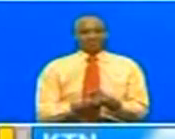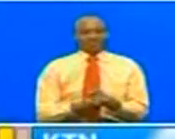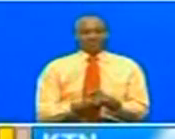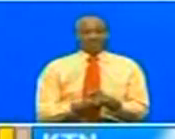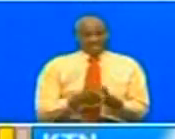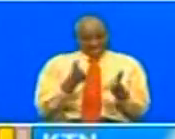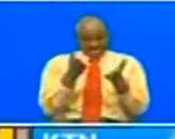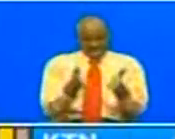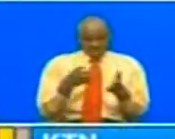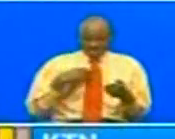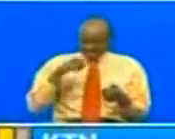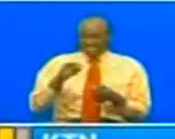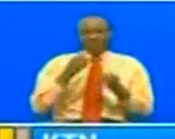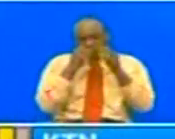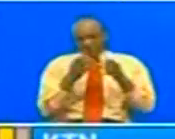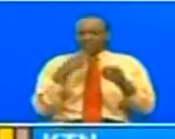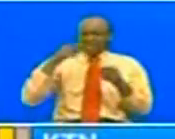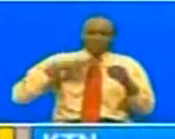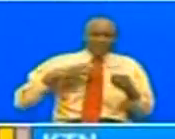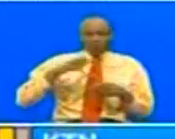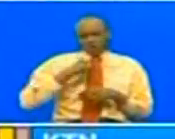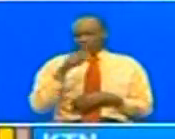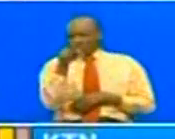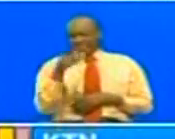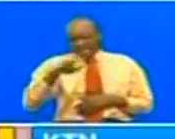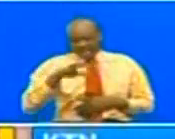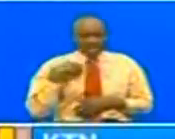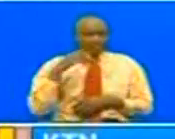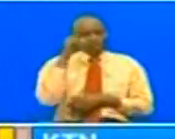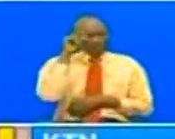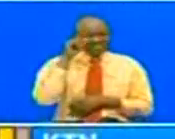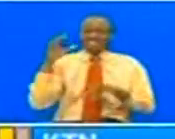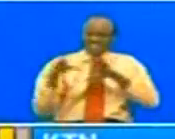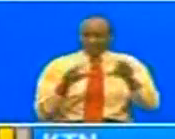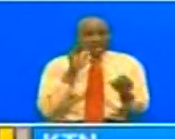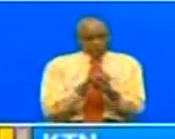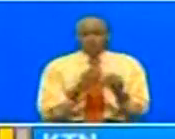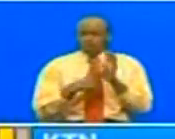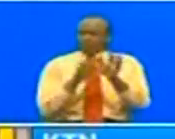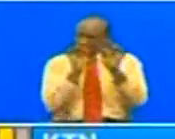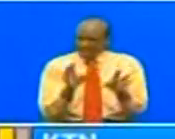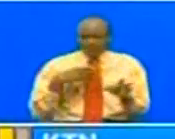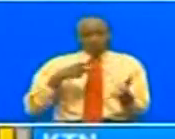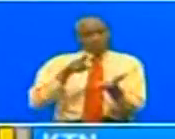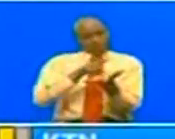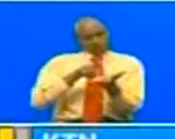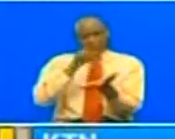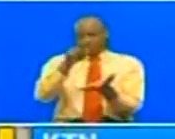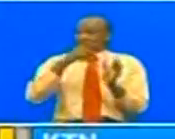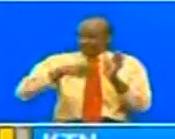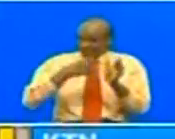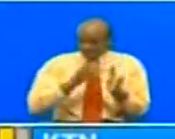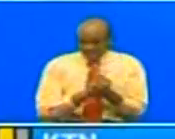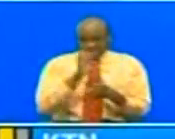Allan Namu, which detailed the suffering of residents of Owino Uhuru slums in Mombasa due to lead poisoning by the metal refinery